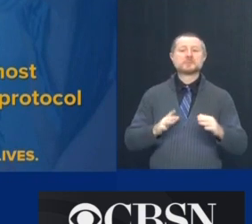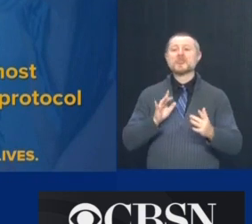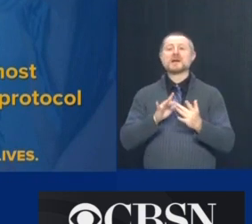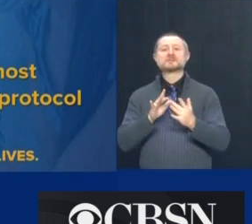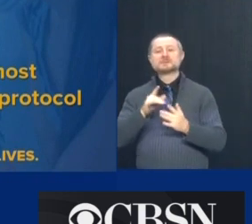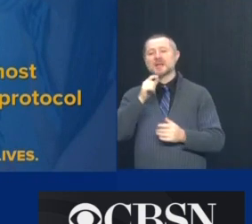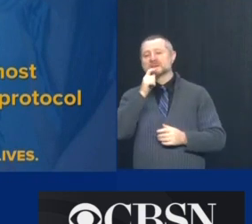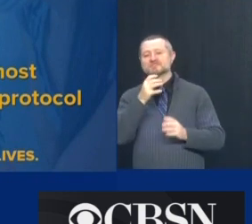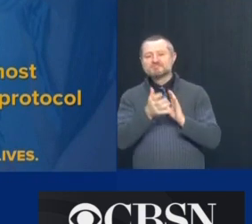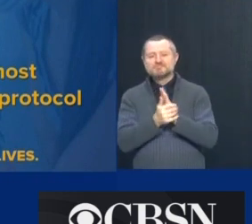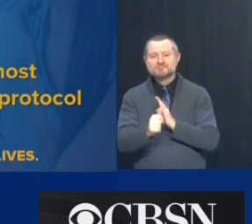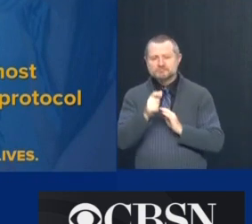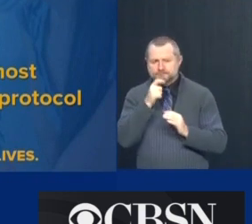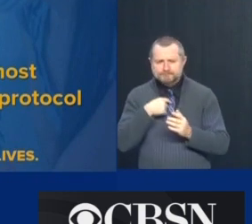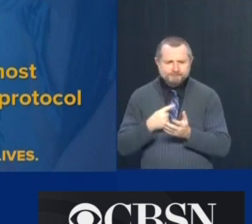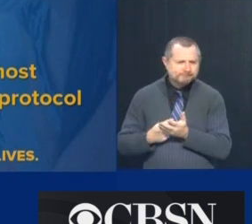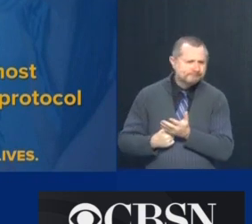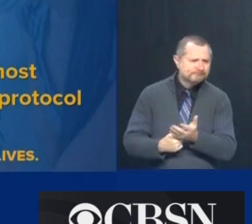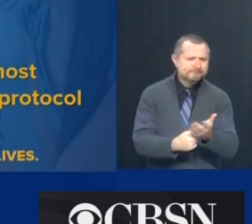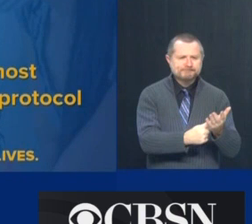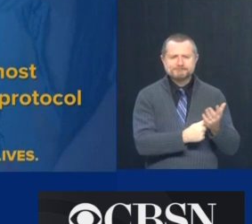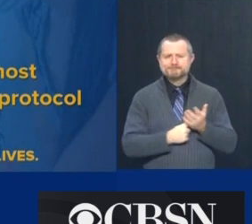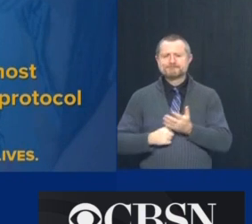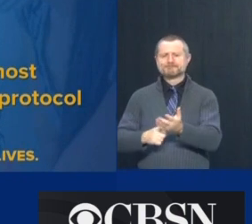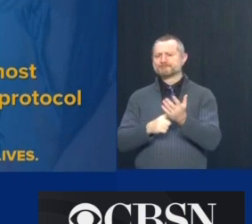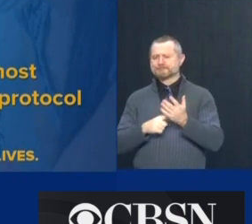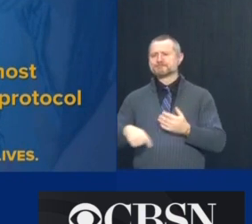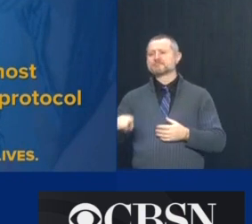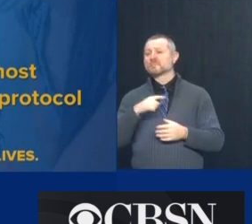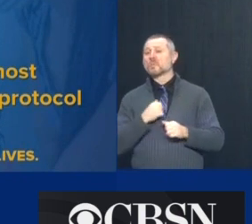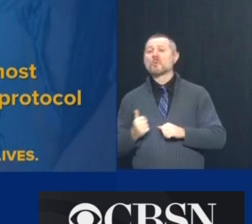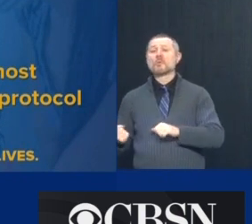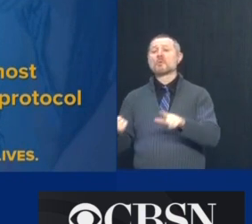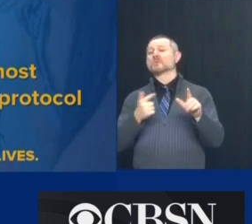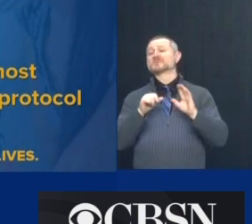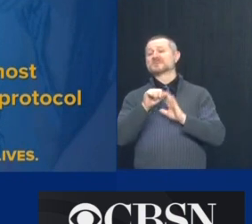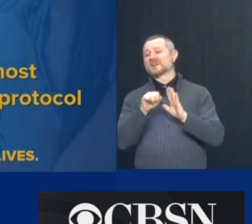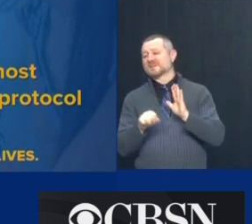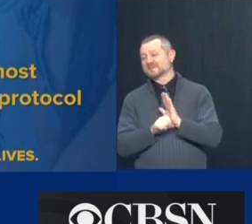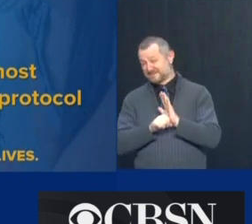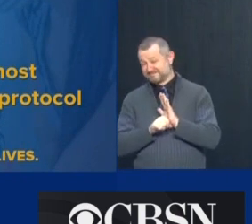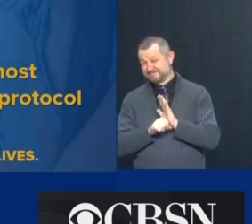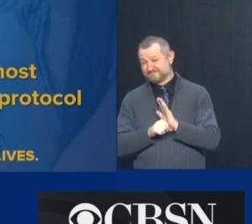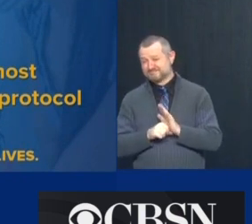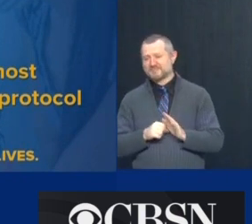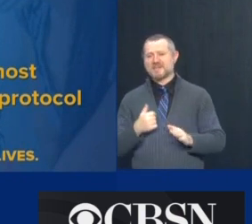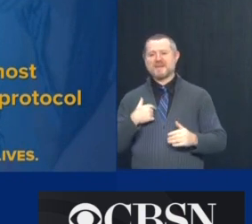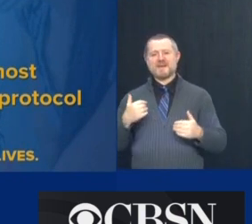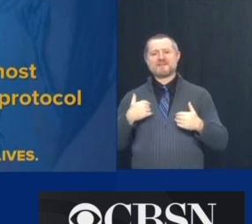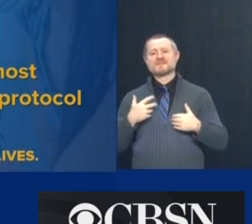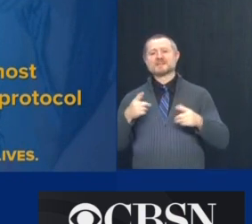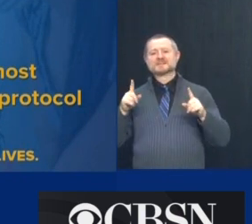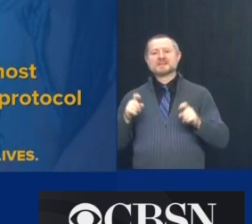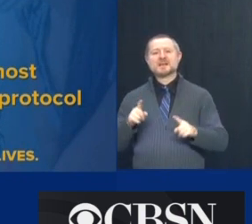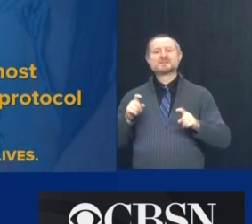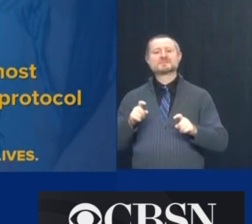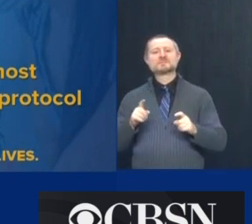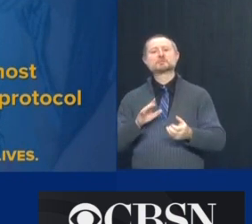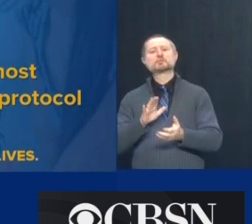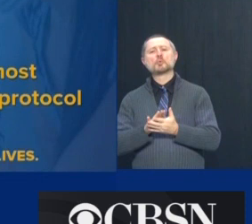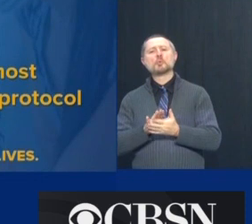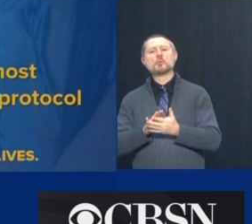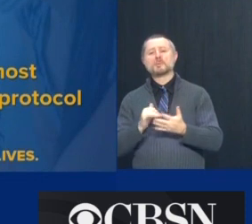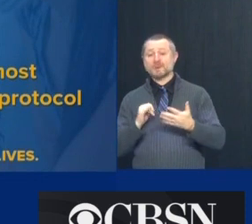country. No state has the testing school protocol that we have in